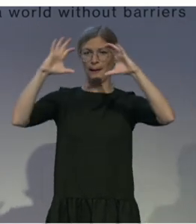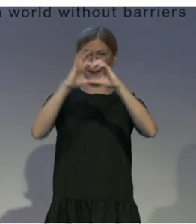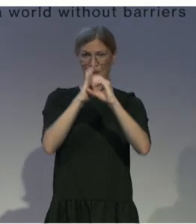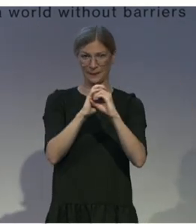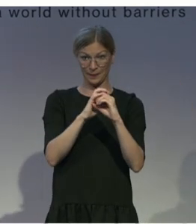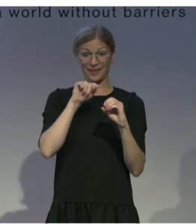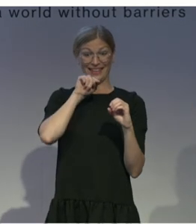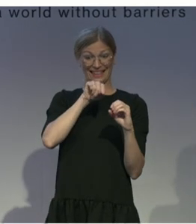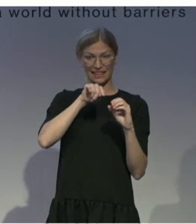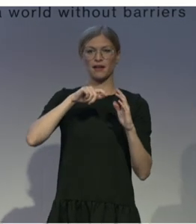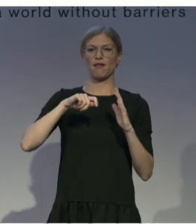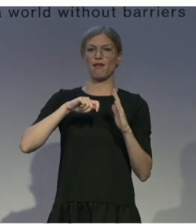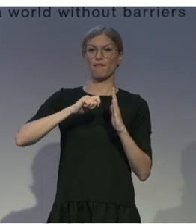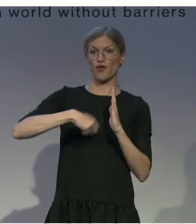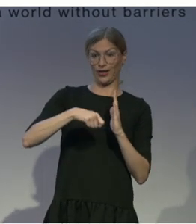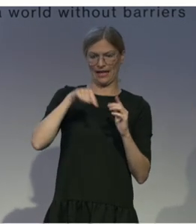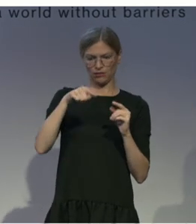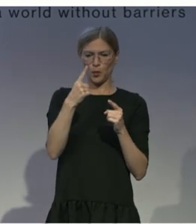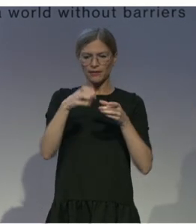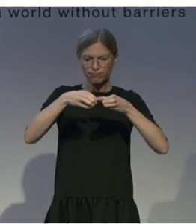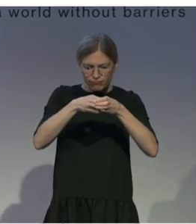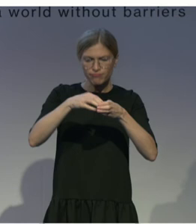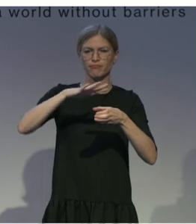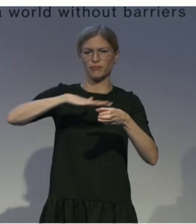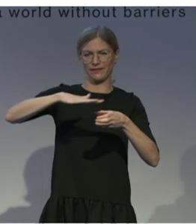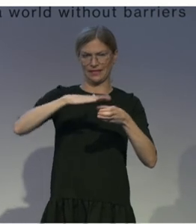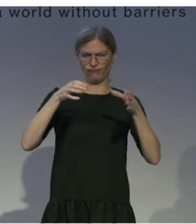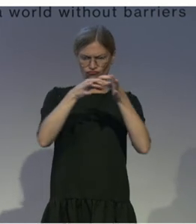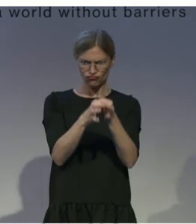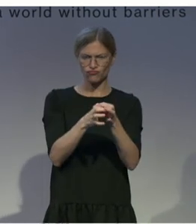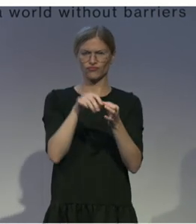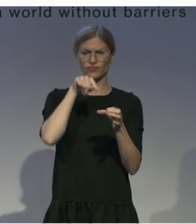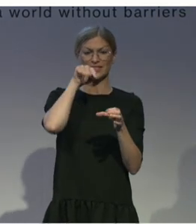so we're going deeper, but just in one province itself.